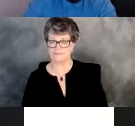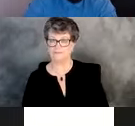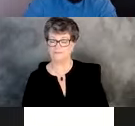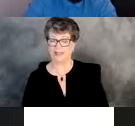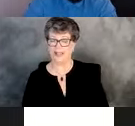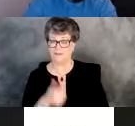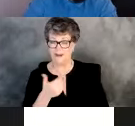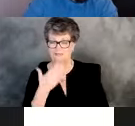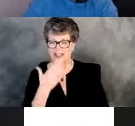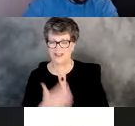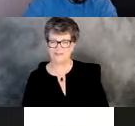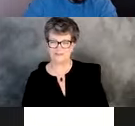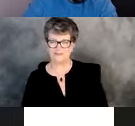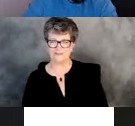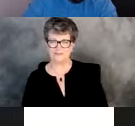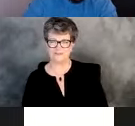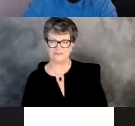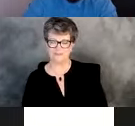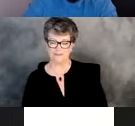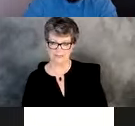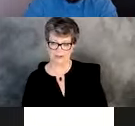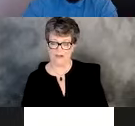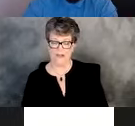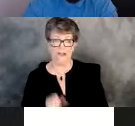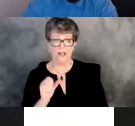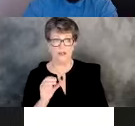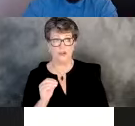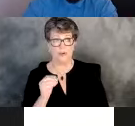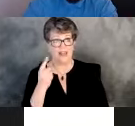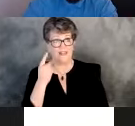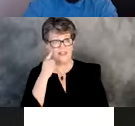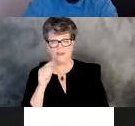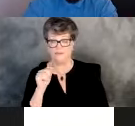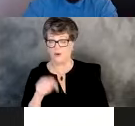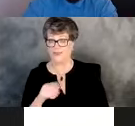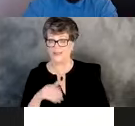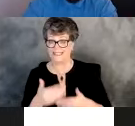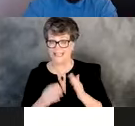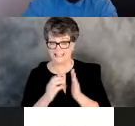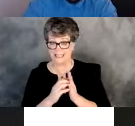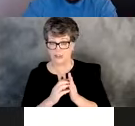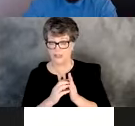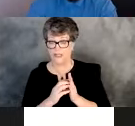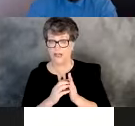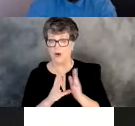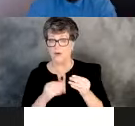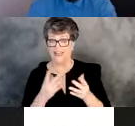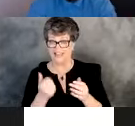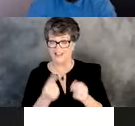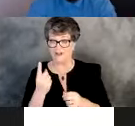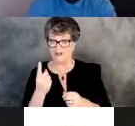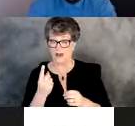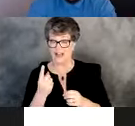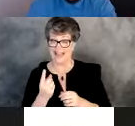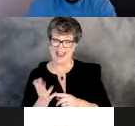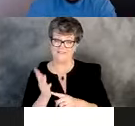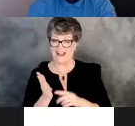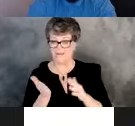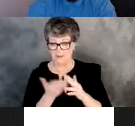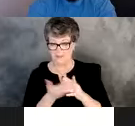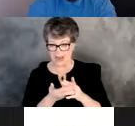Great, thank you. So I think for this next section, we are going to give everybody here a 5-minute